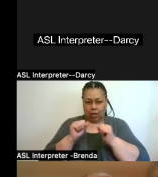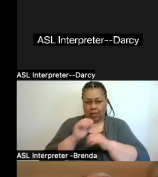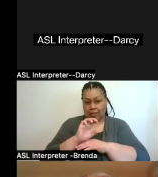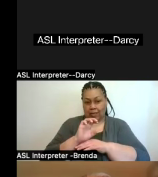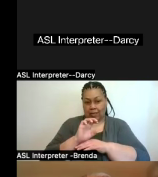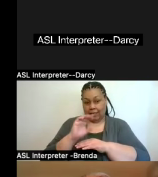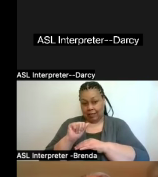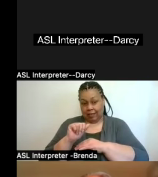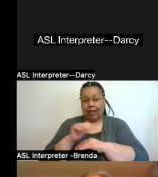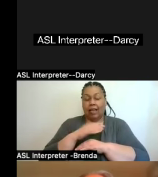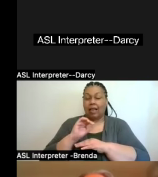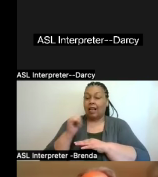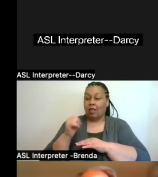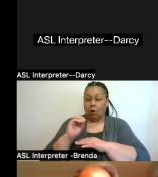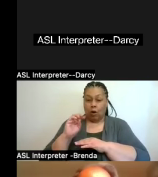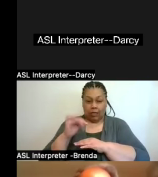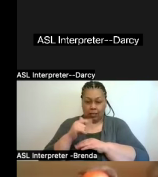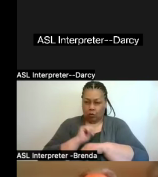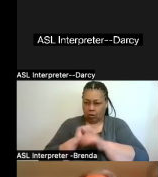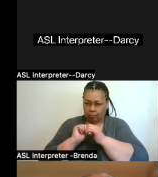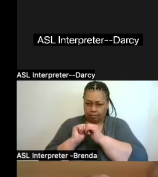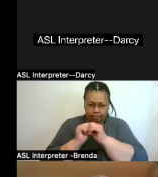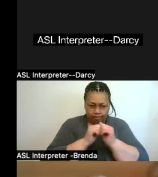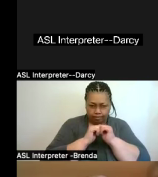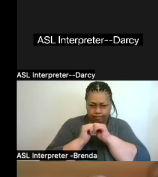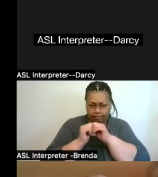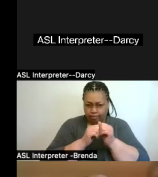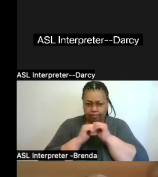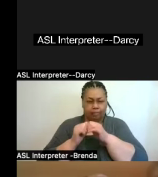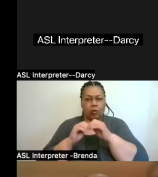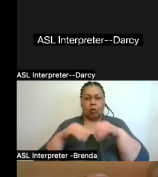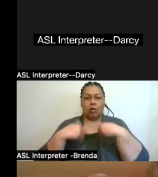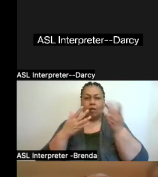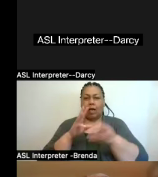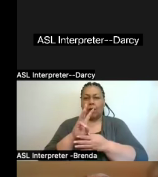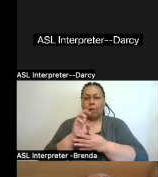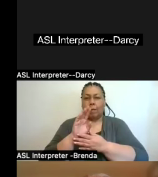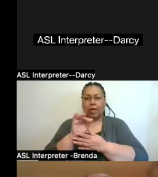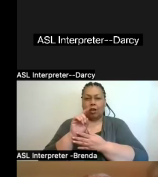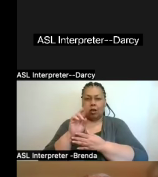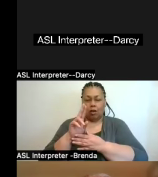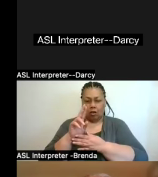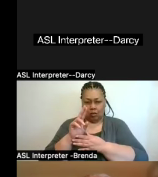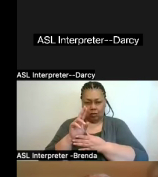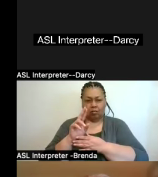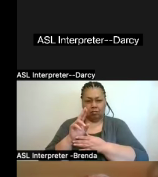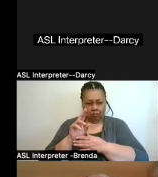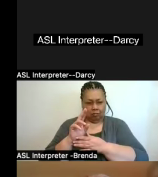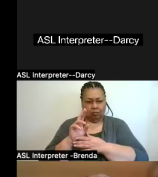other organizations, are working together to provide a webinar series for Northridge